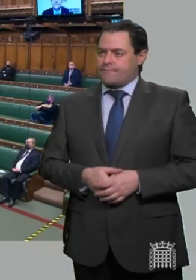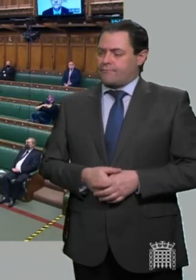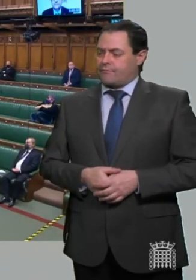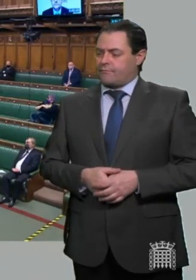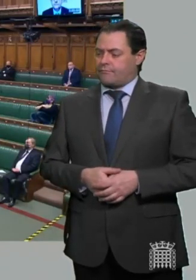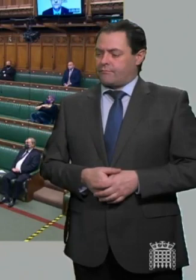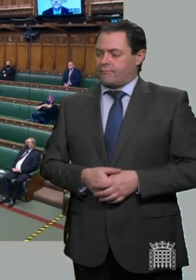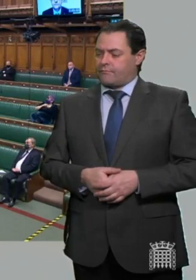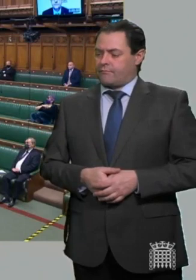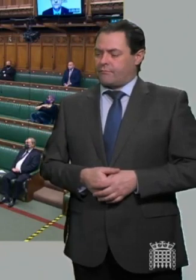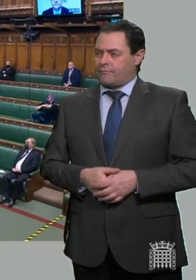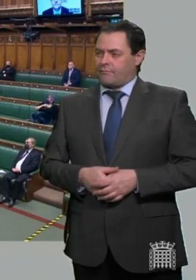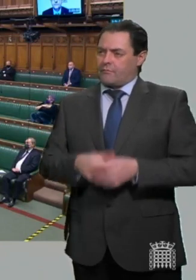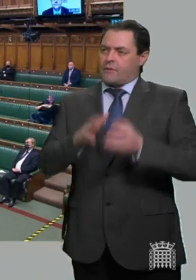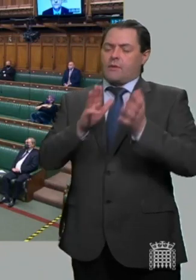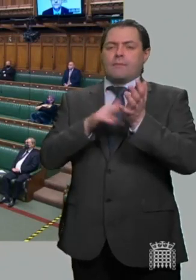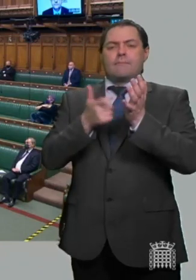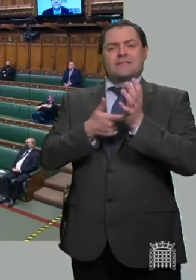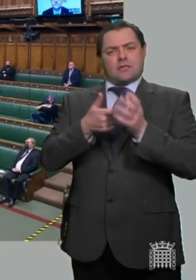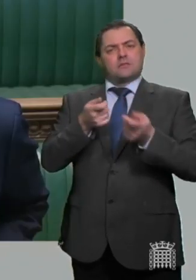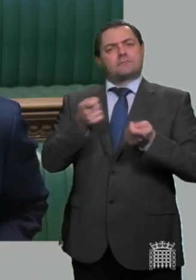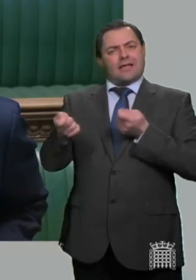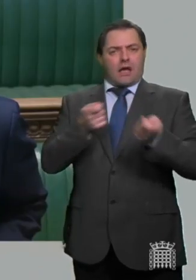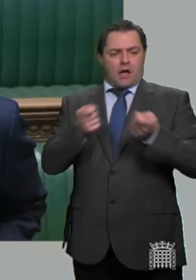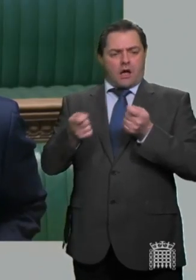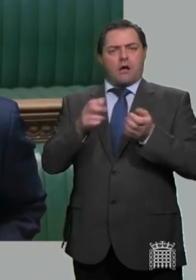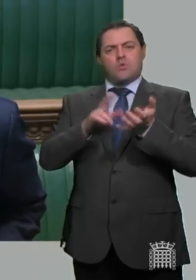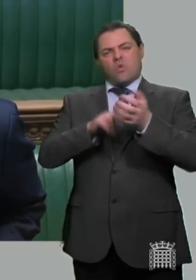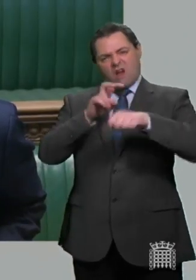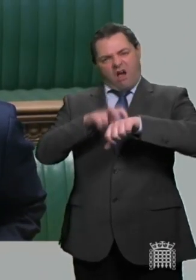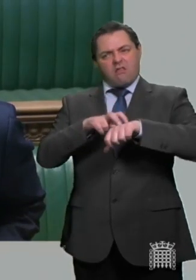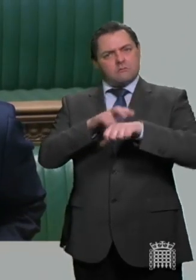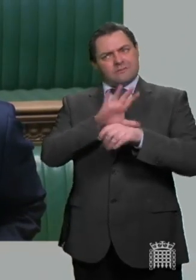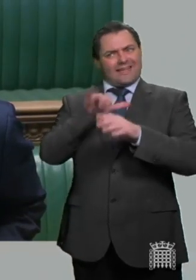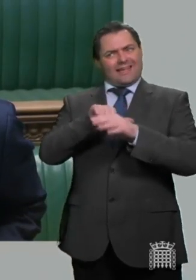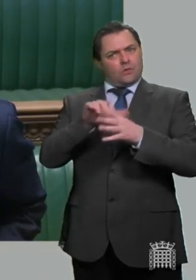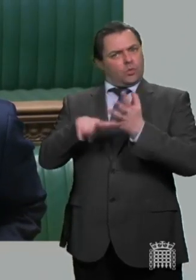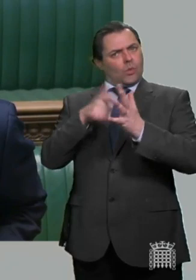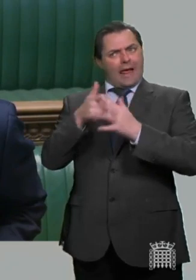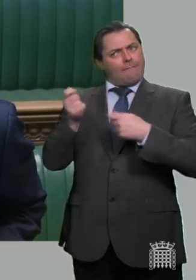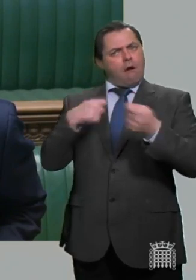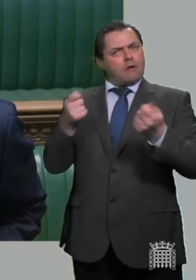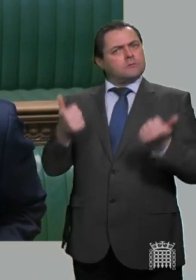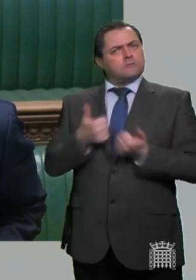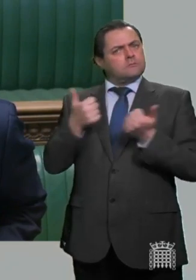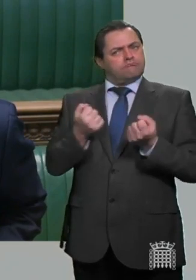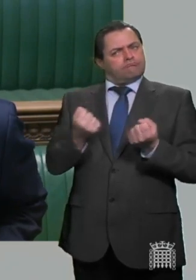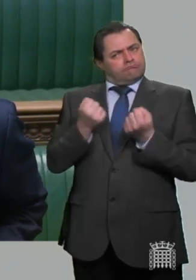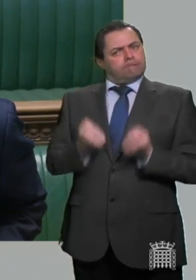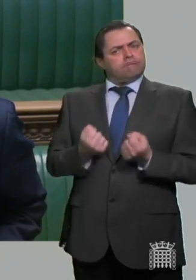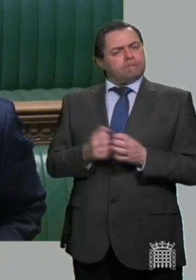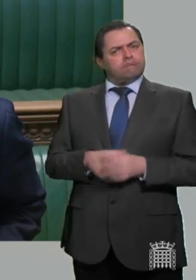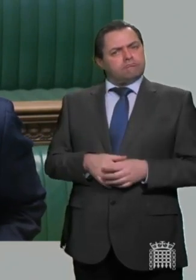Mr Speaker, the position of Northern Ireland within the UK internal market is rock-solid and guaranteed. We are